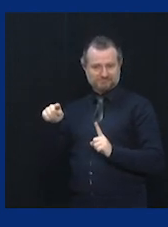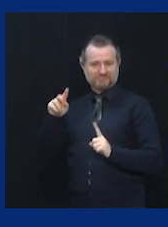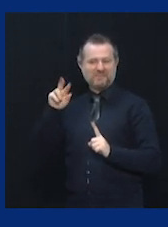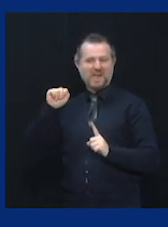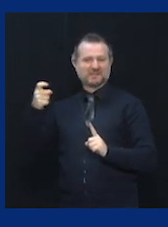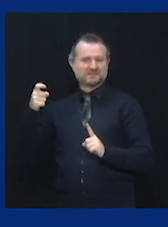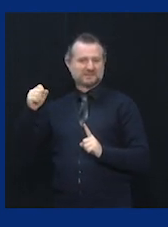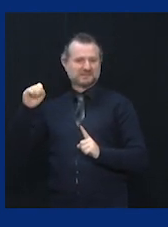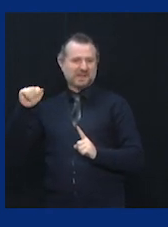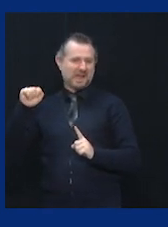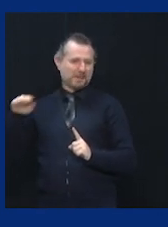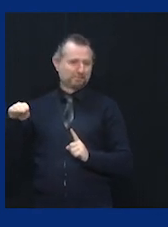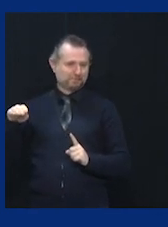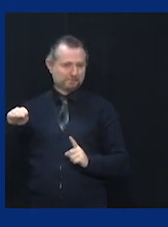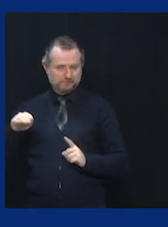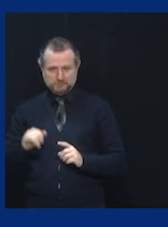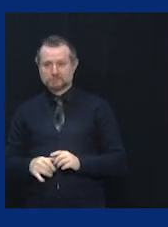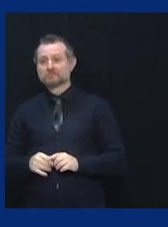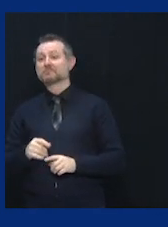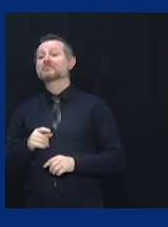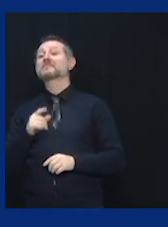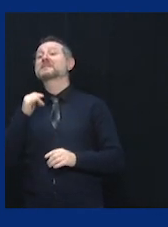Everyone wants it, but